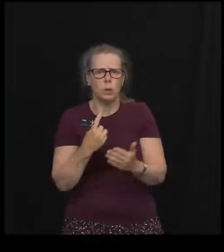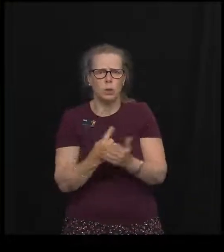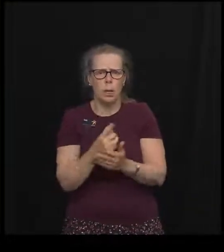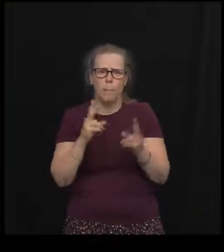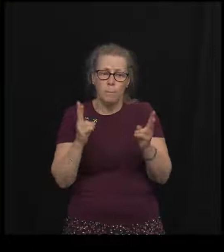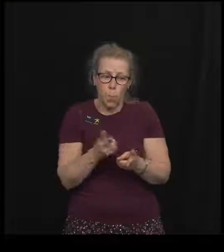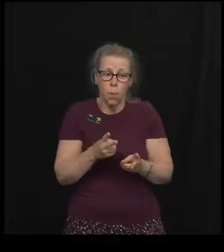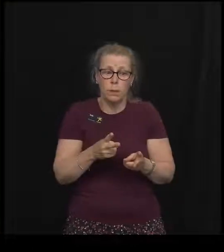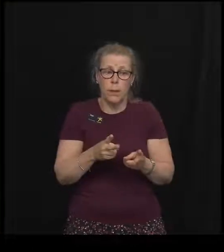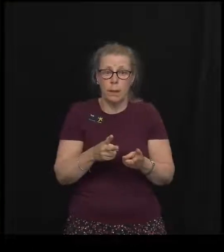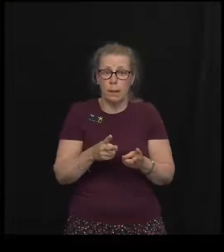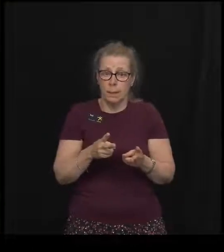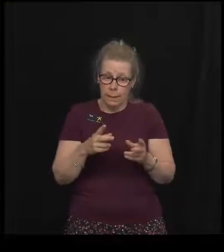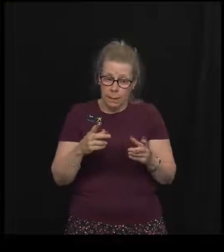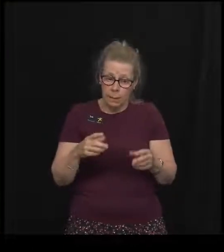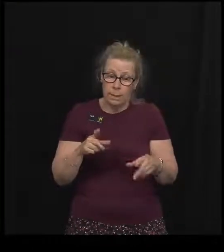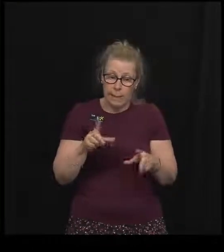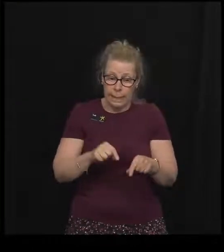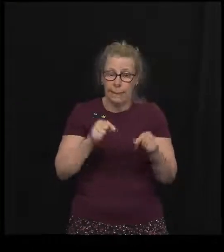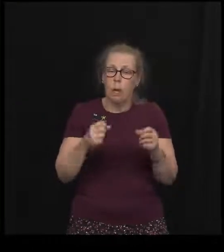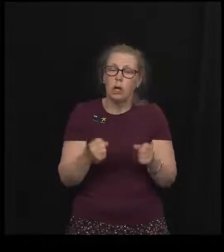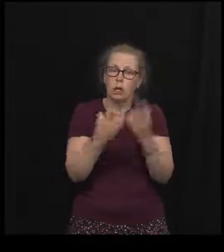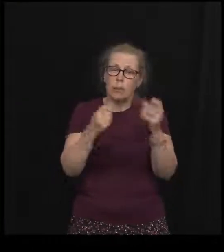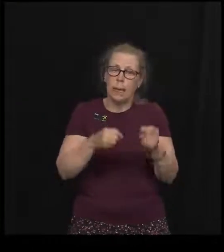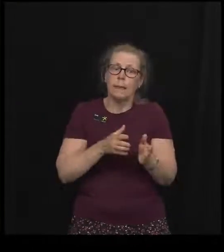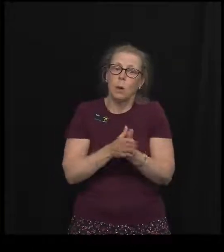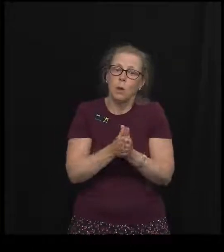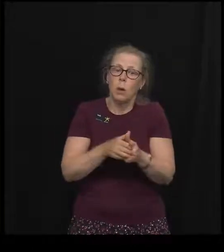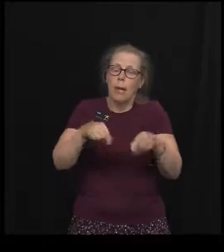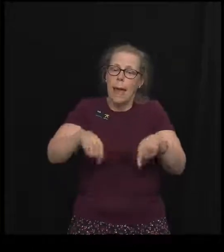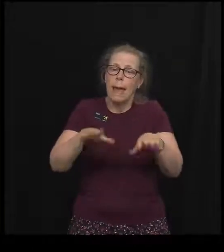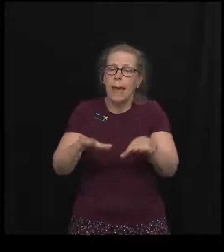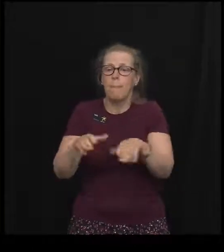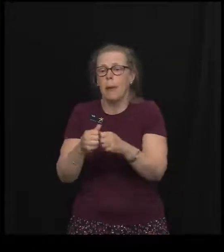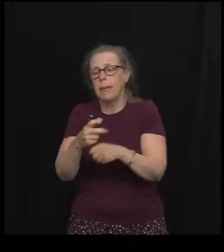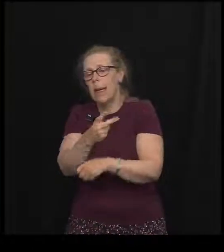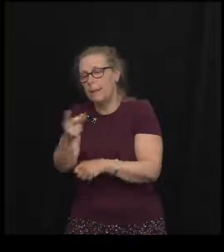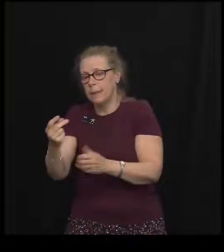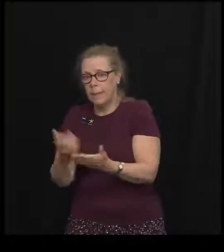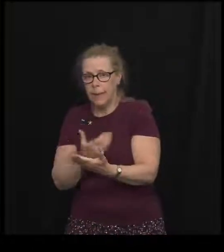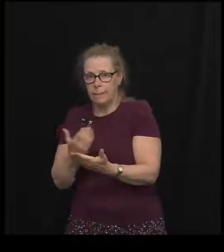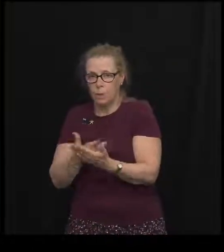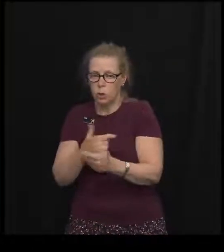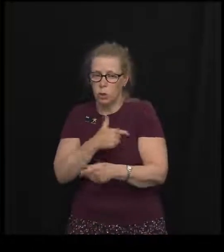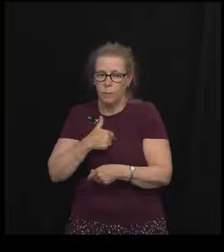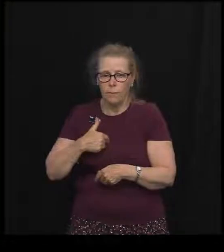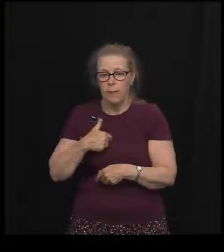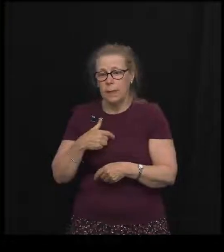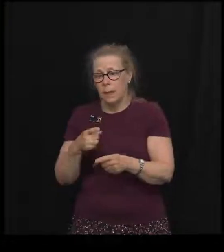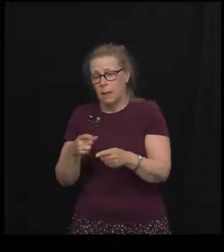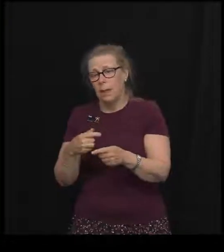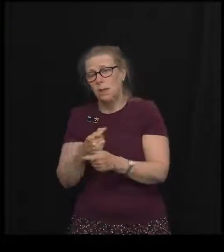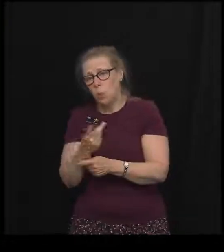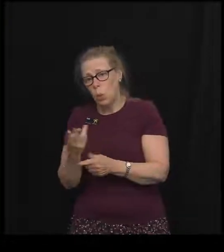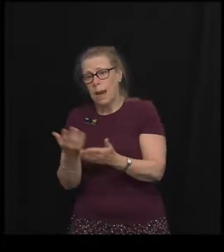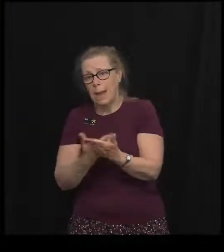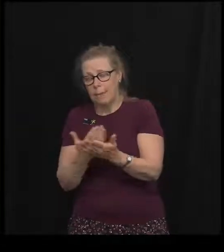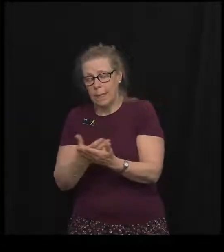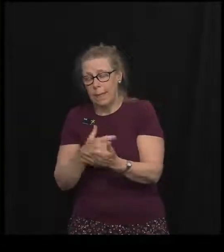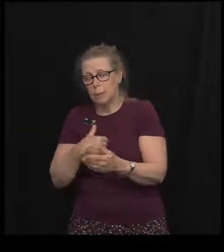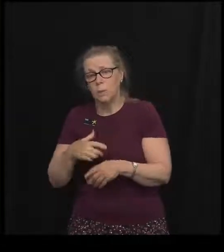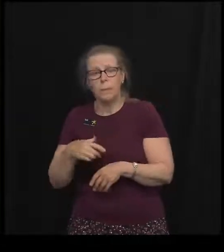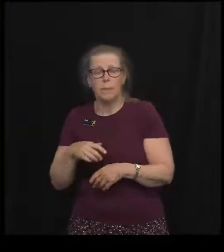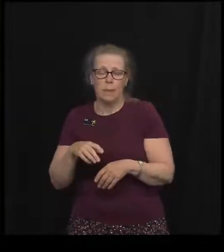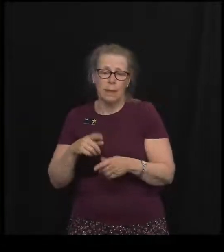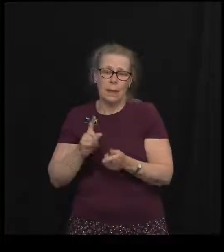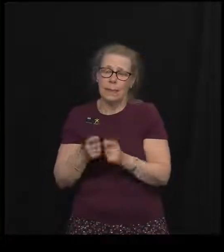at home and abroad. Of course, we have so many countries that could follow, less rich than Sweden. And what I see in Almedalen,